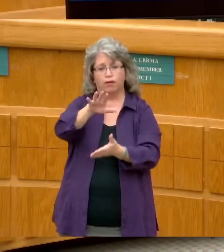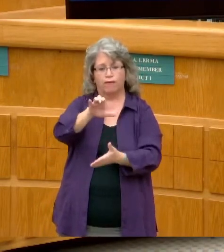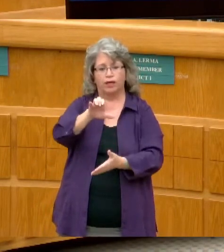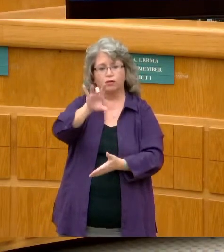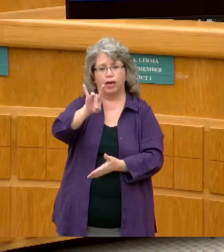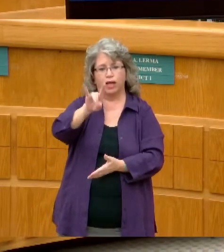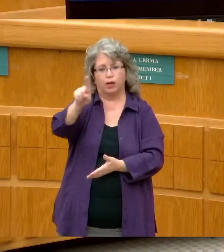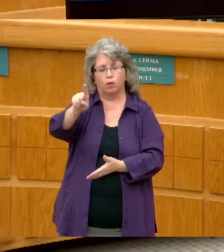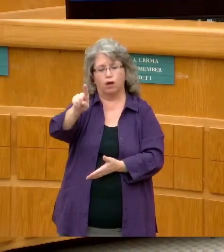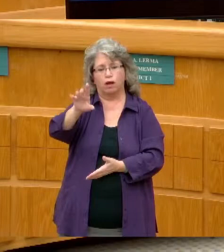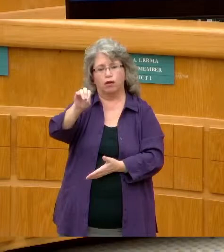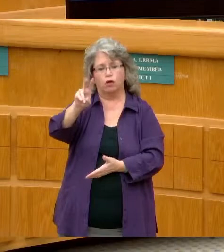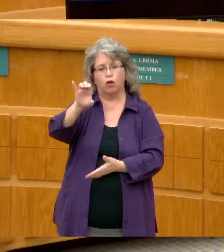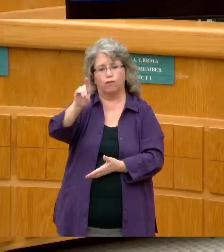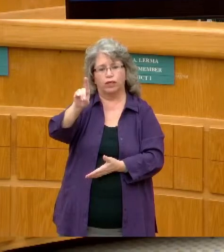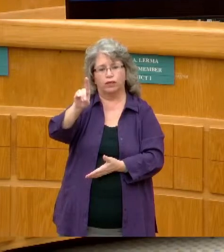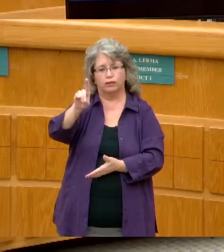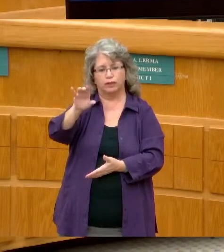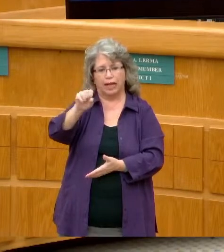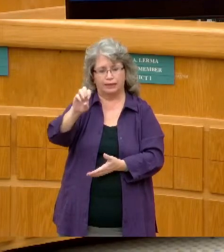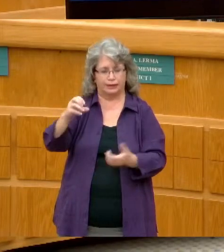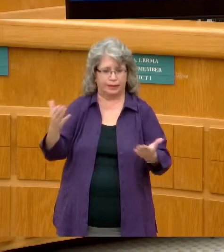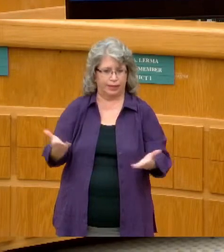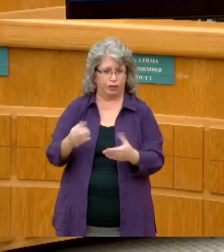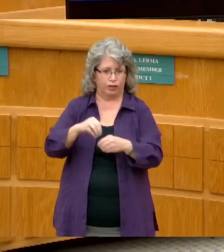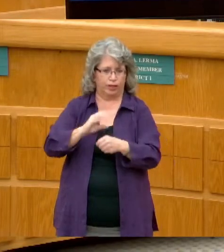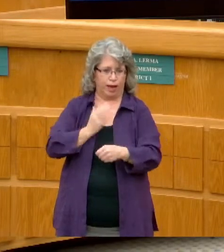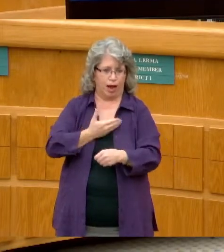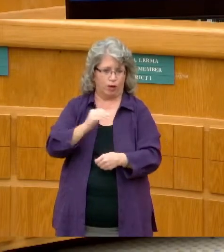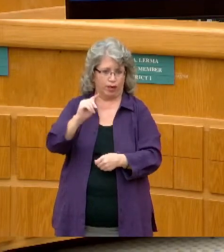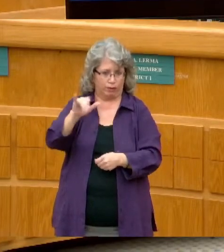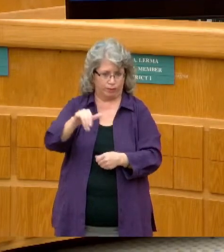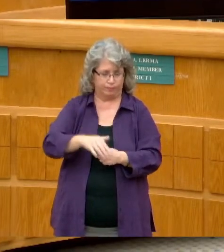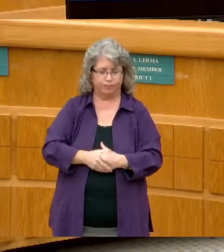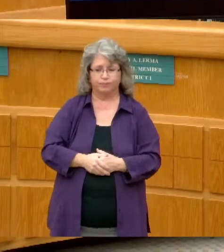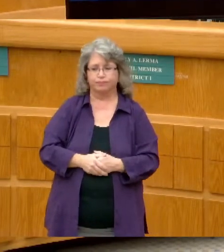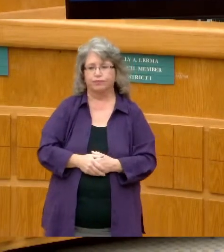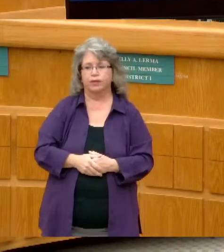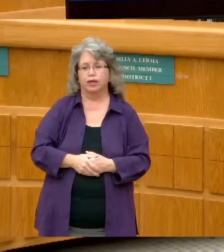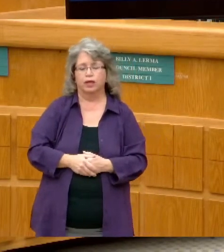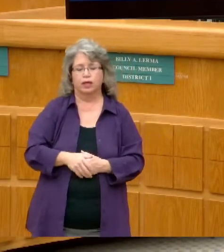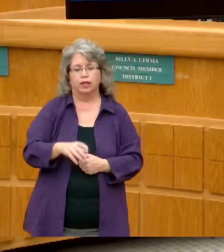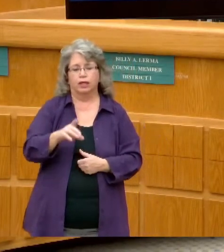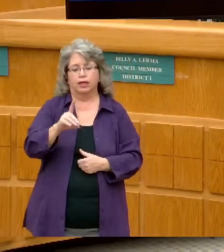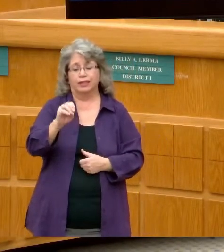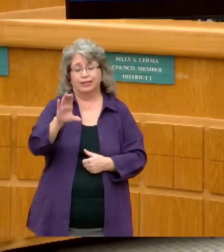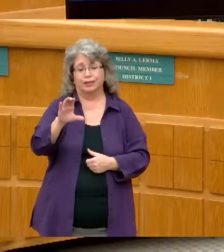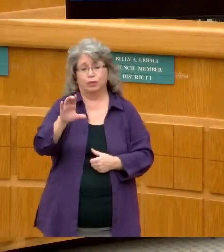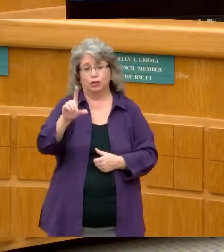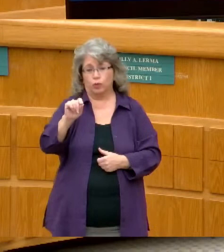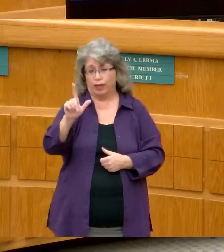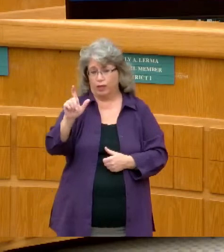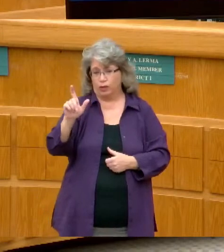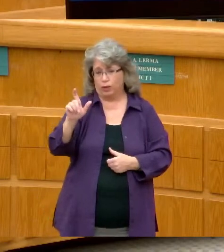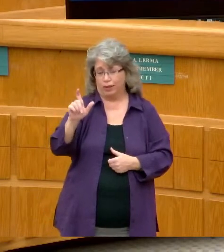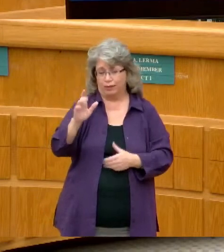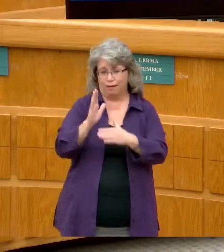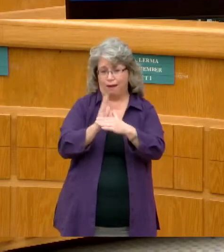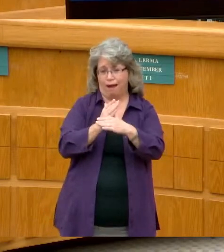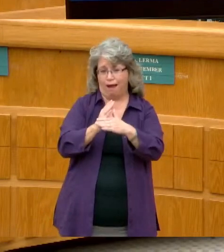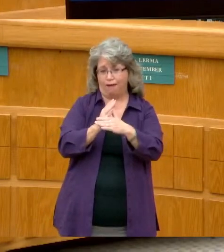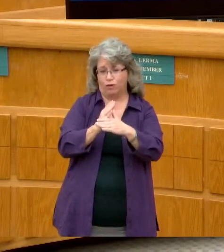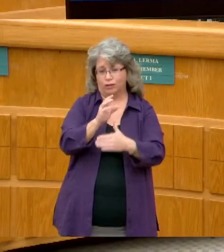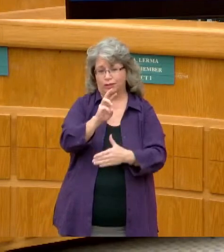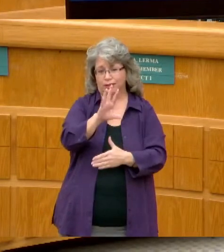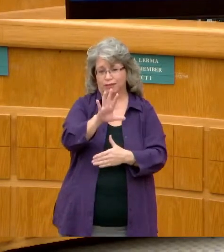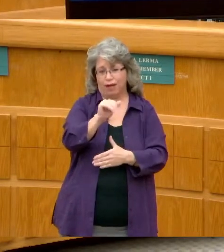1,581 COVID cases in Nueces County. In December of 2021, we had on average 65 cases per